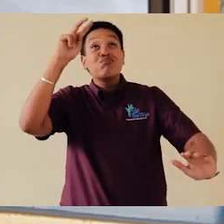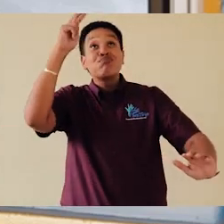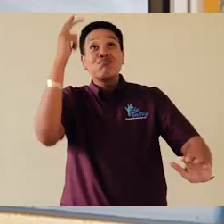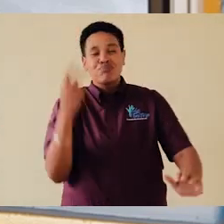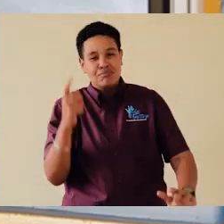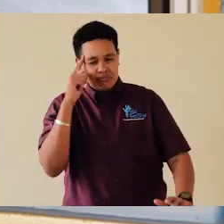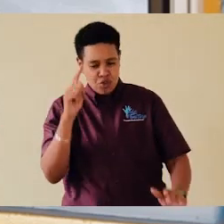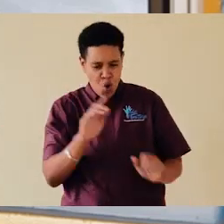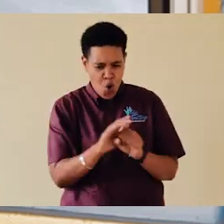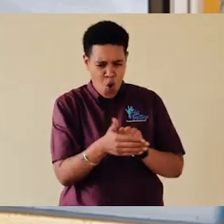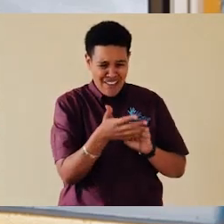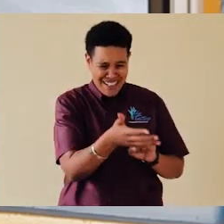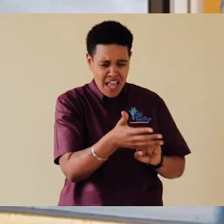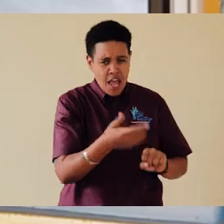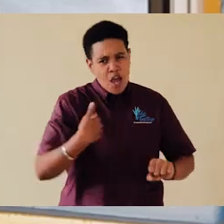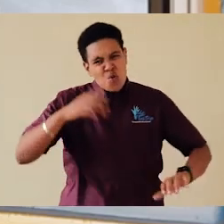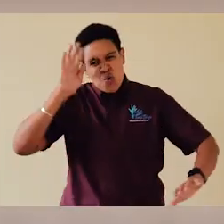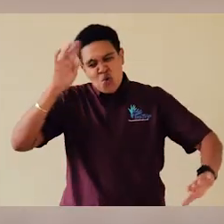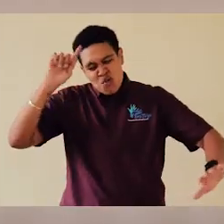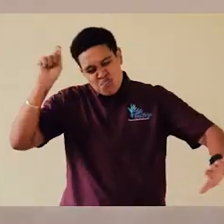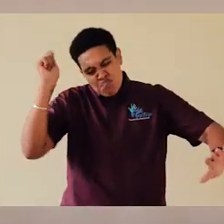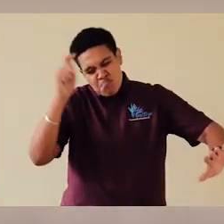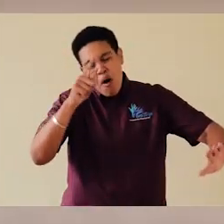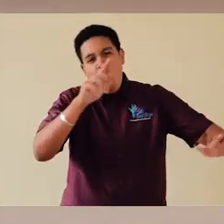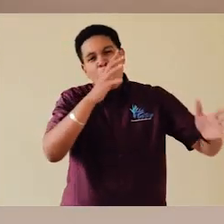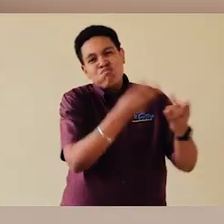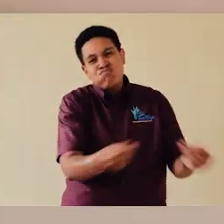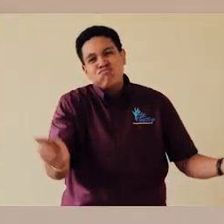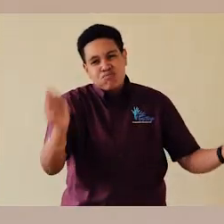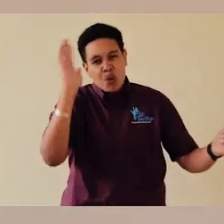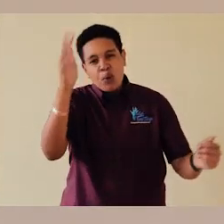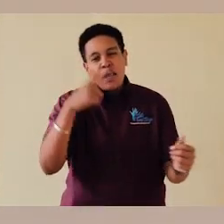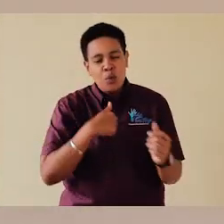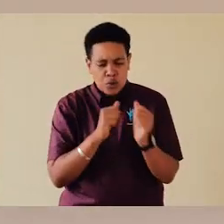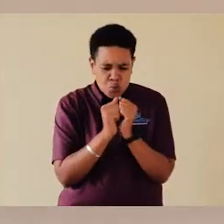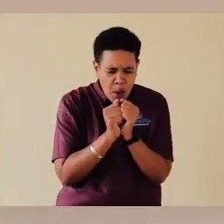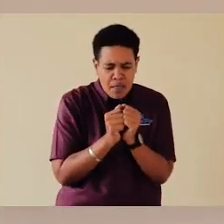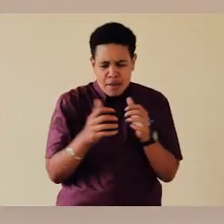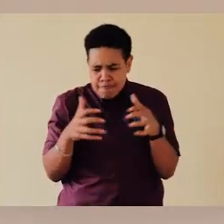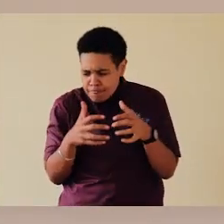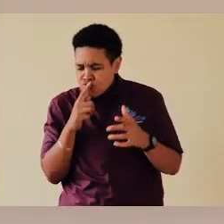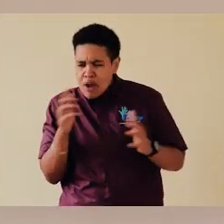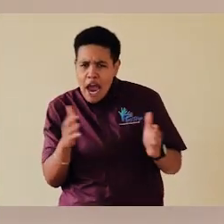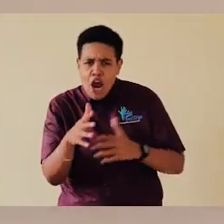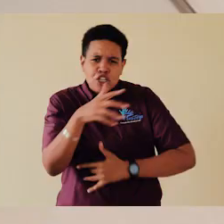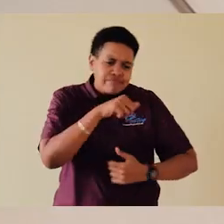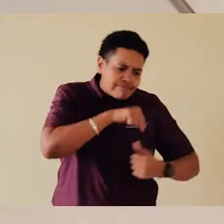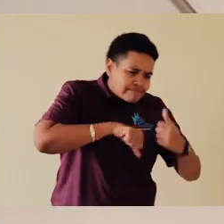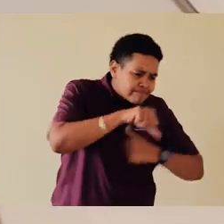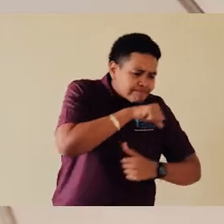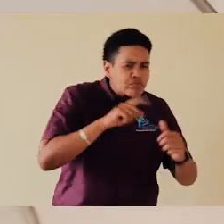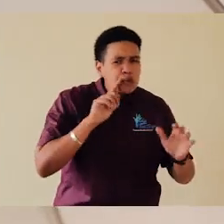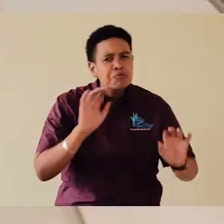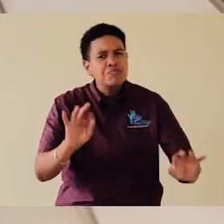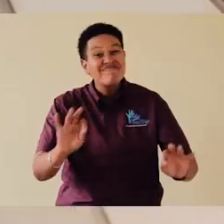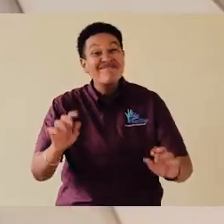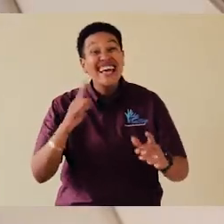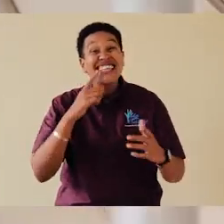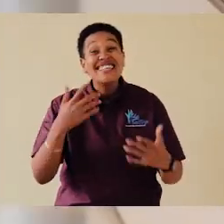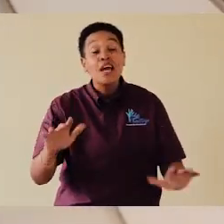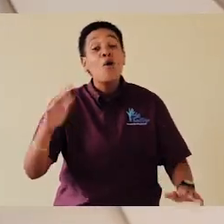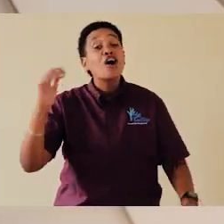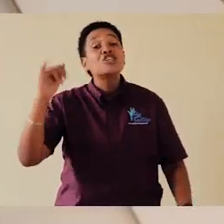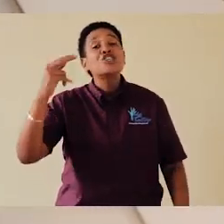is Goliath, and we are gonna slay the Goliath. We're gonna pull together, we're gonna encourage each other, and at the end of the